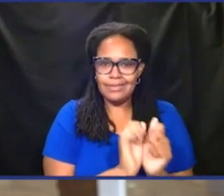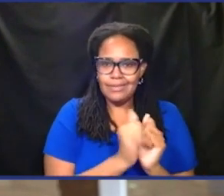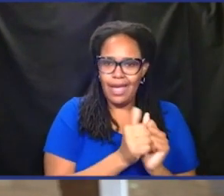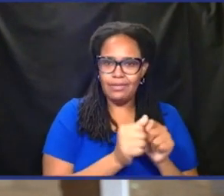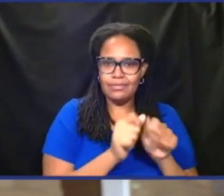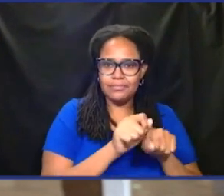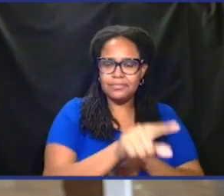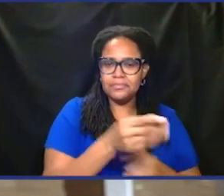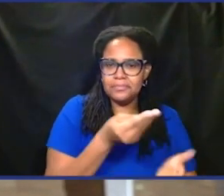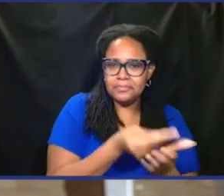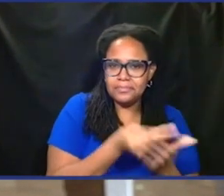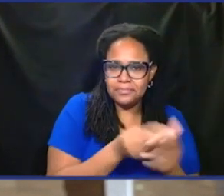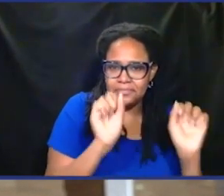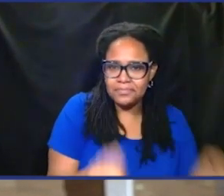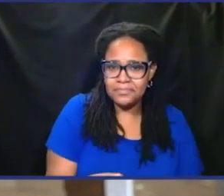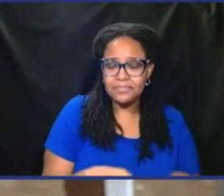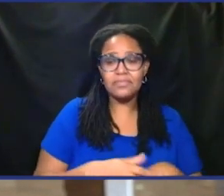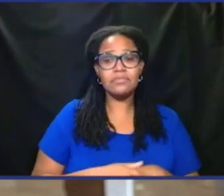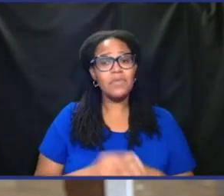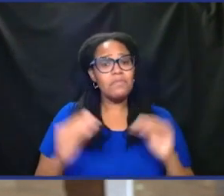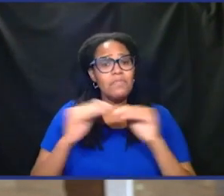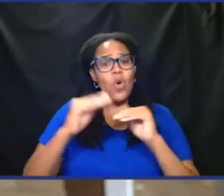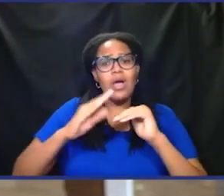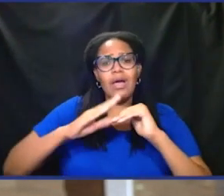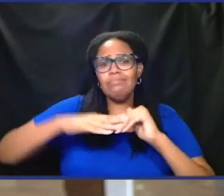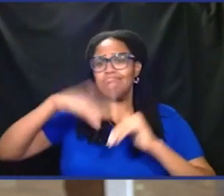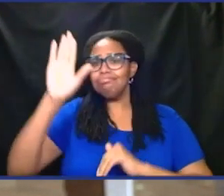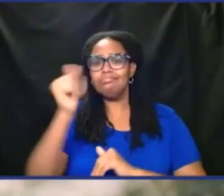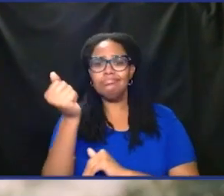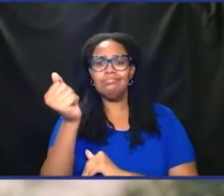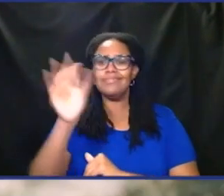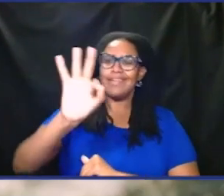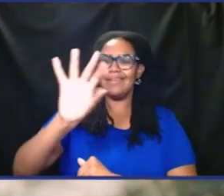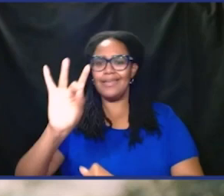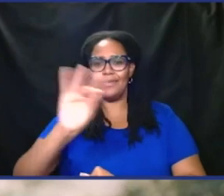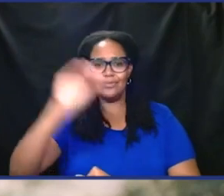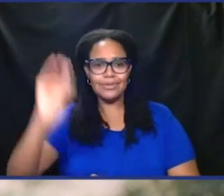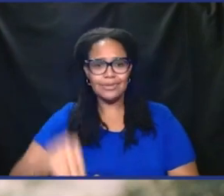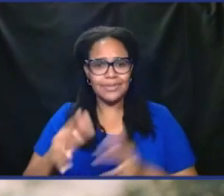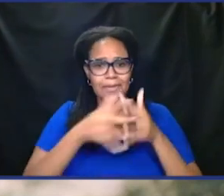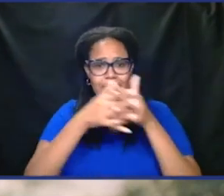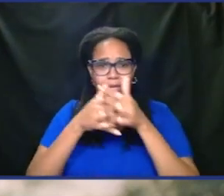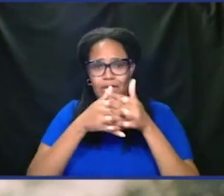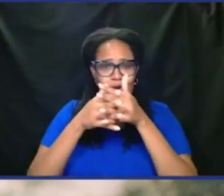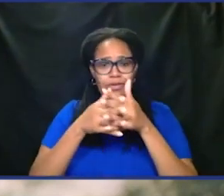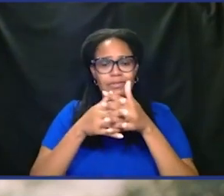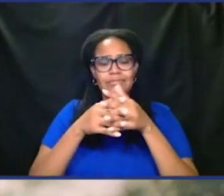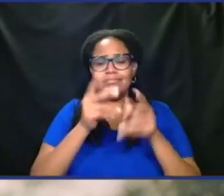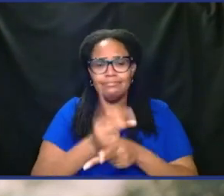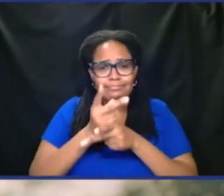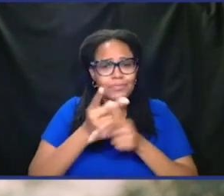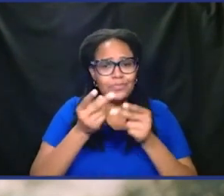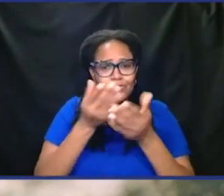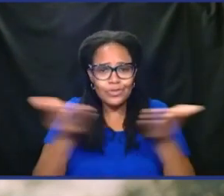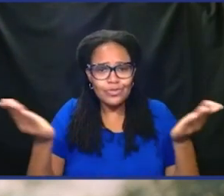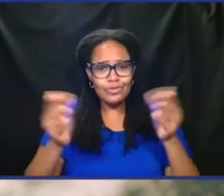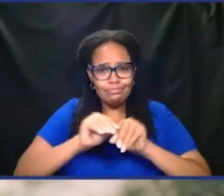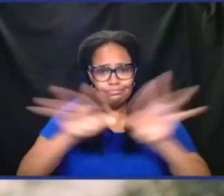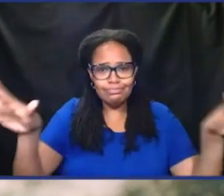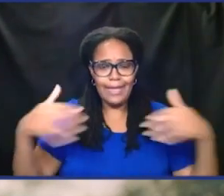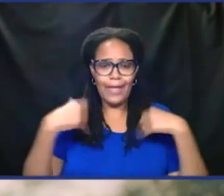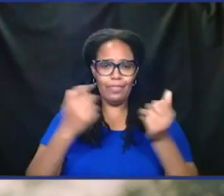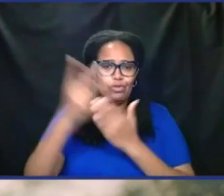of Americares' resources support health programs. Americares Distribution Center is a hub for global